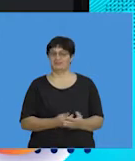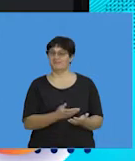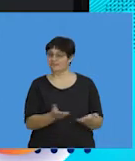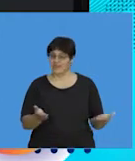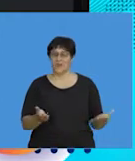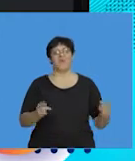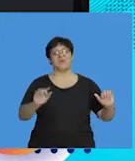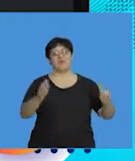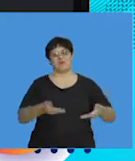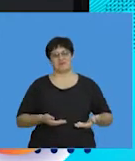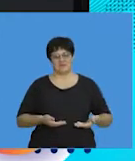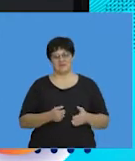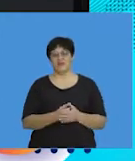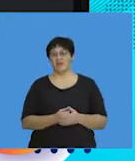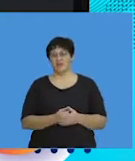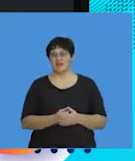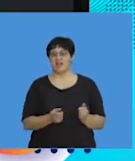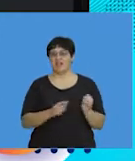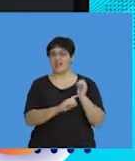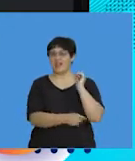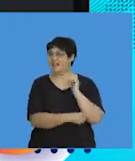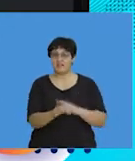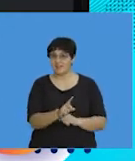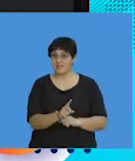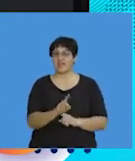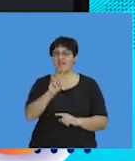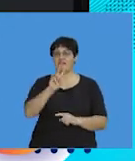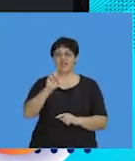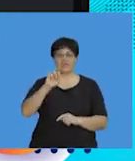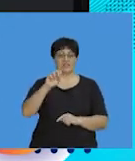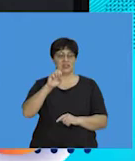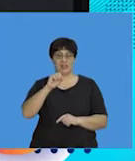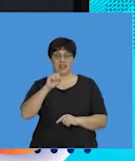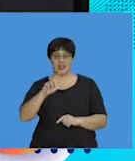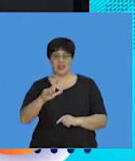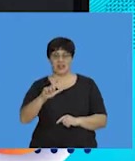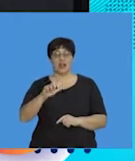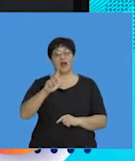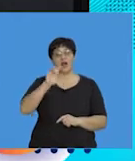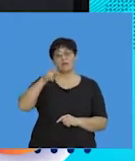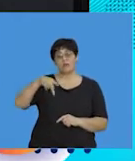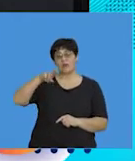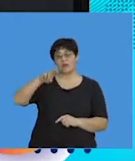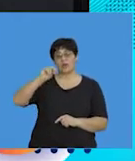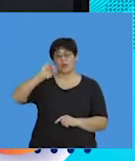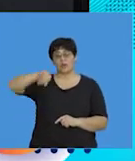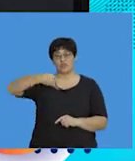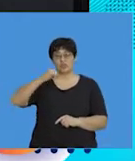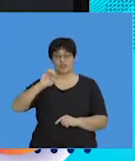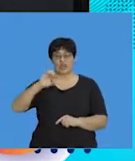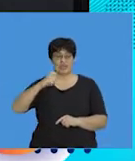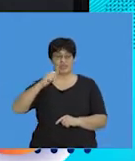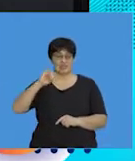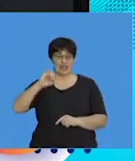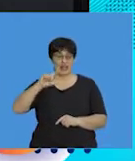Welcome everyone. We're on the last part of vertical projectile motion, and today we're going to revise everything we